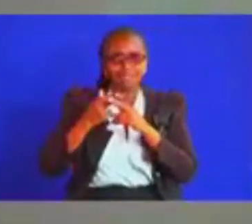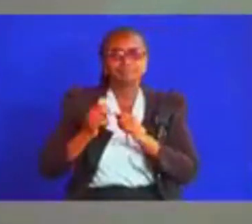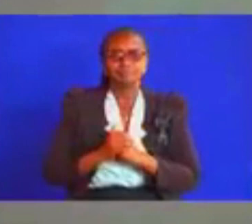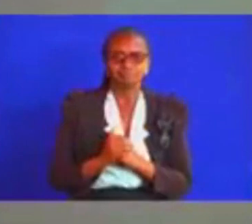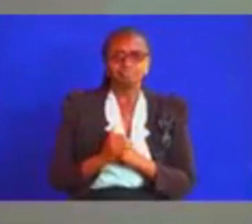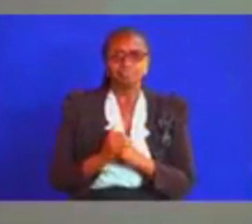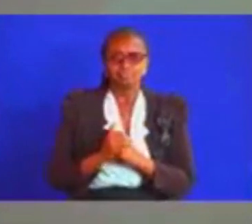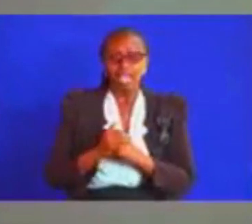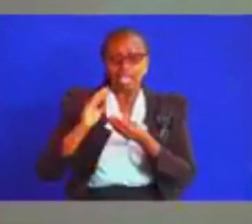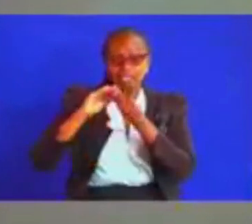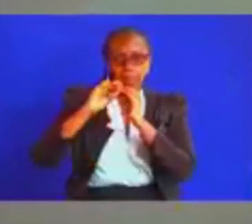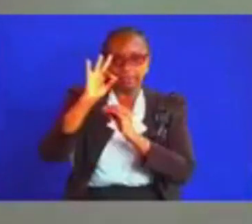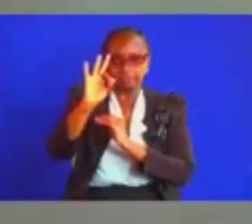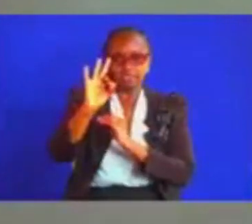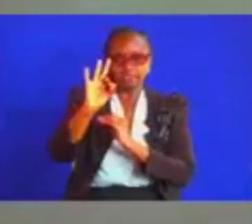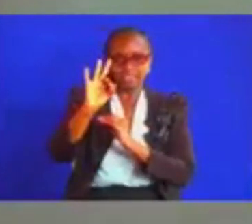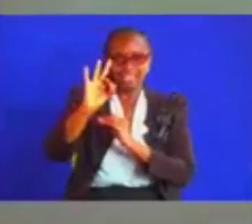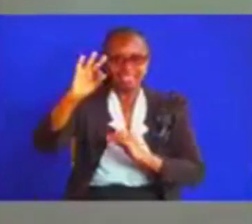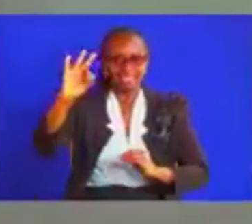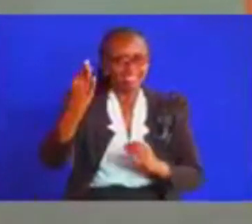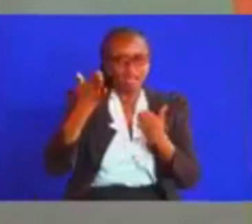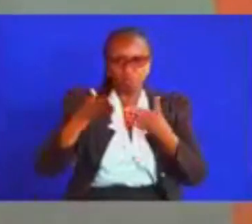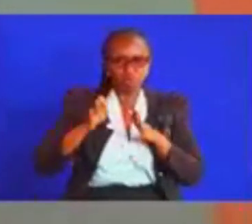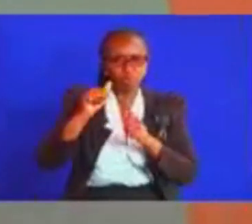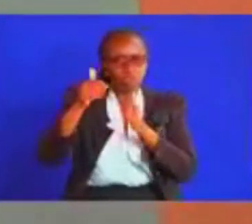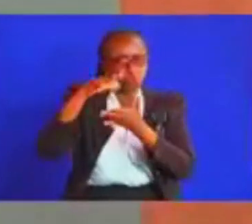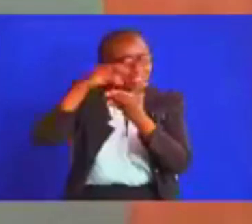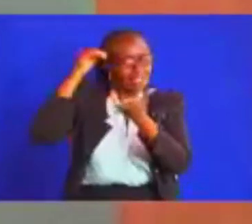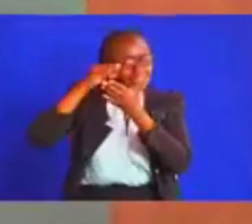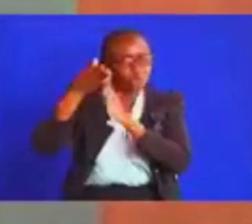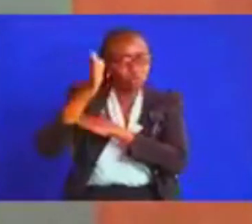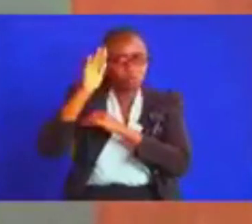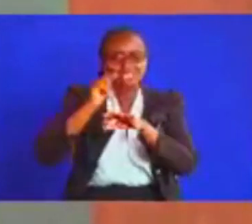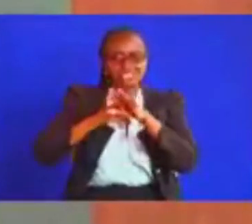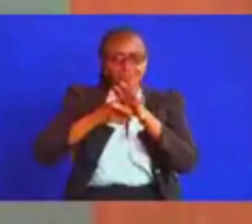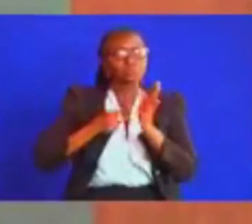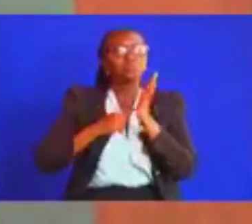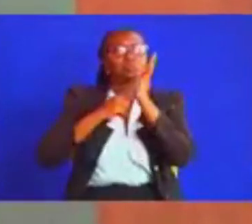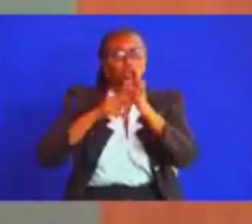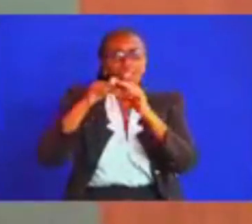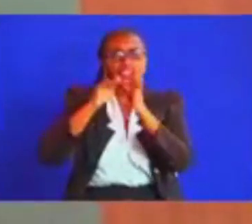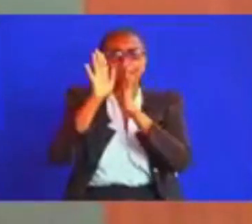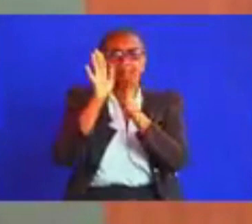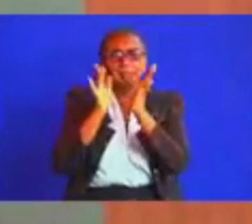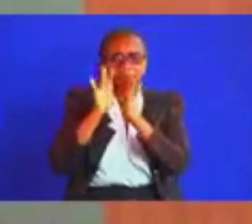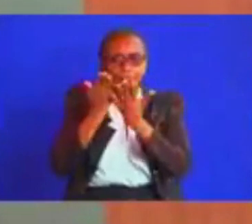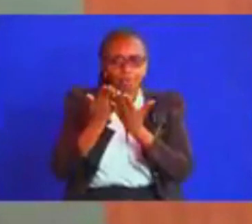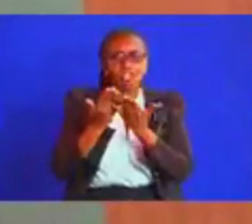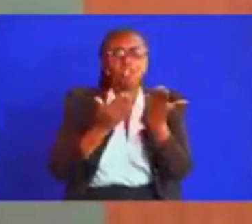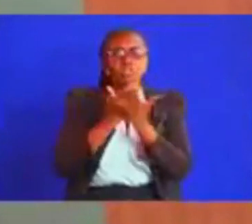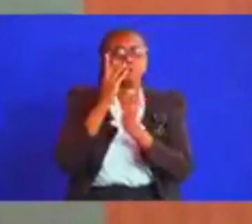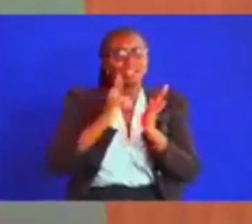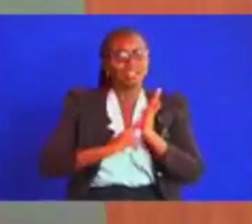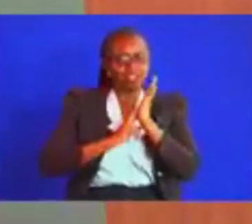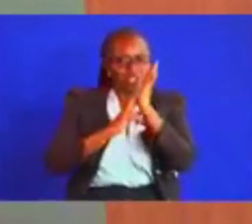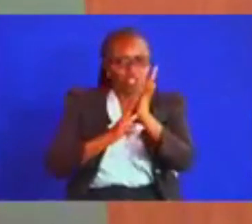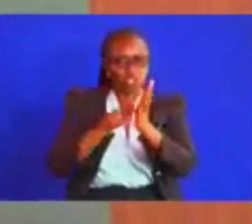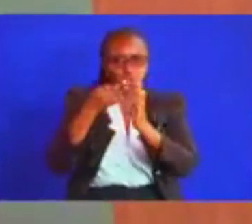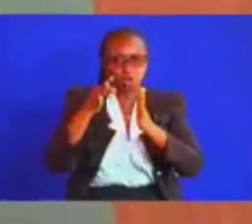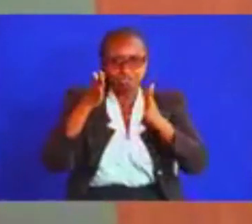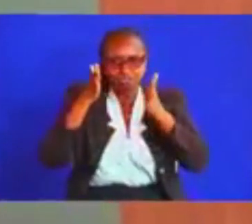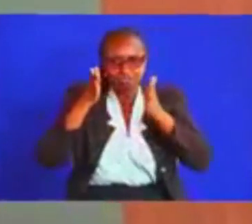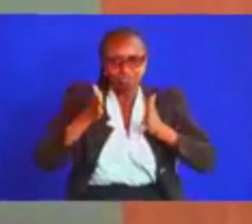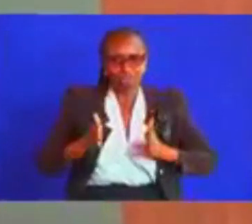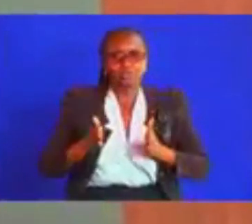Number three, the third way that we learn God as revealed from scripture is by the revelation of the person